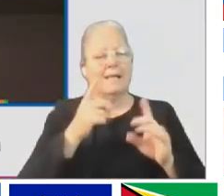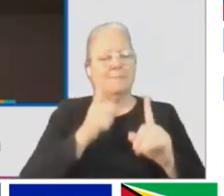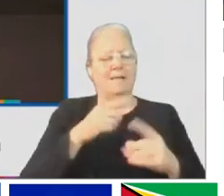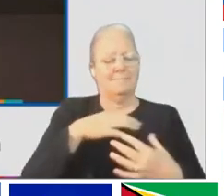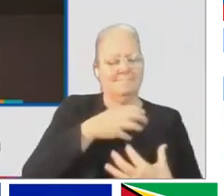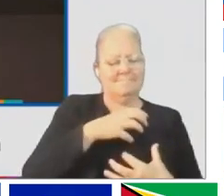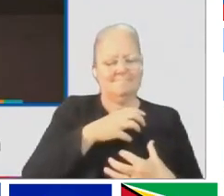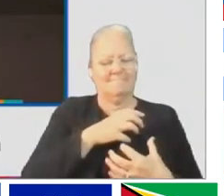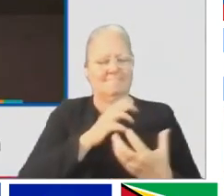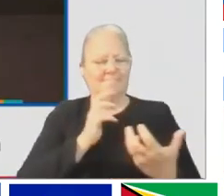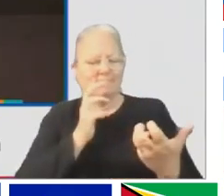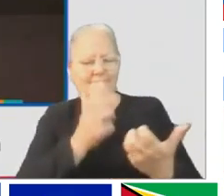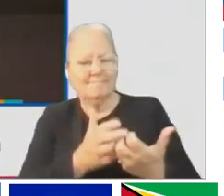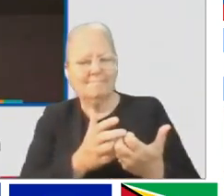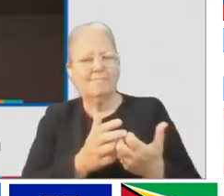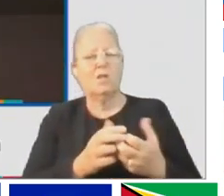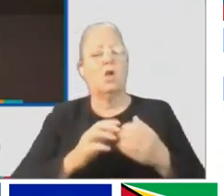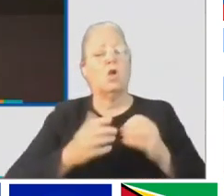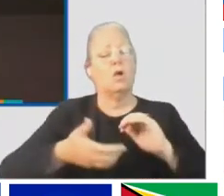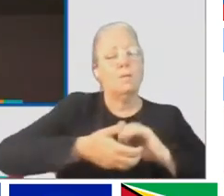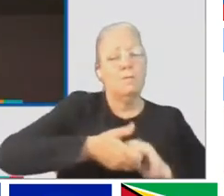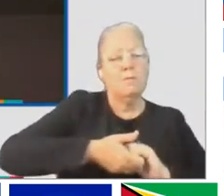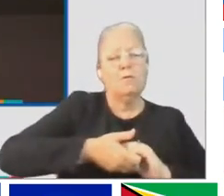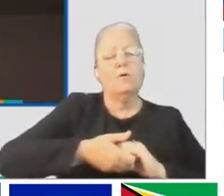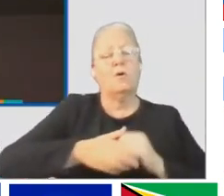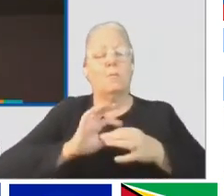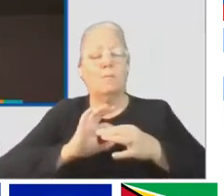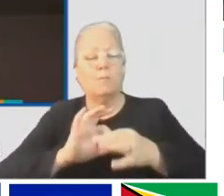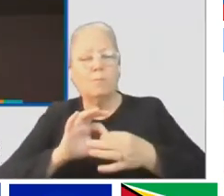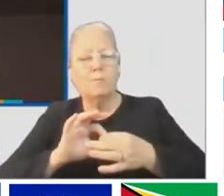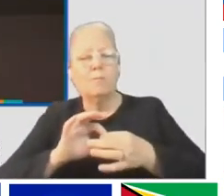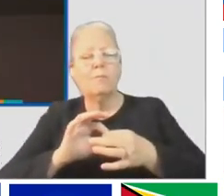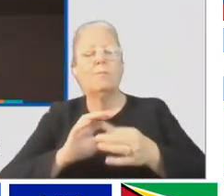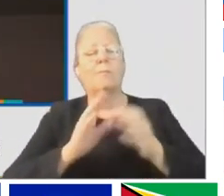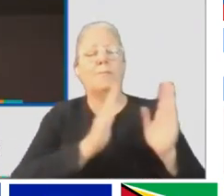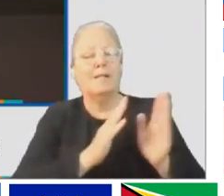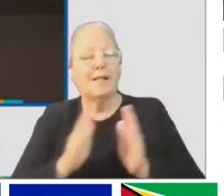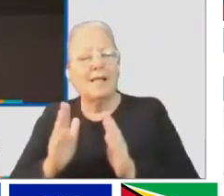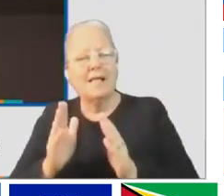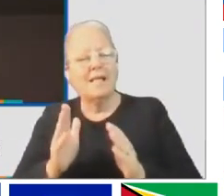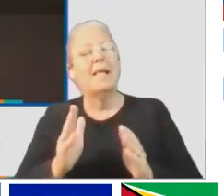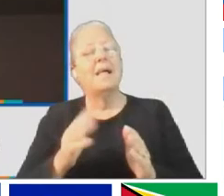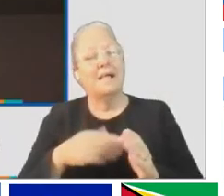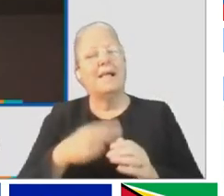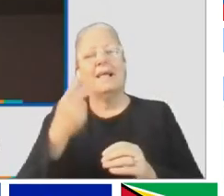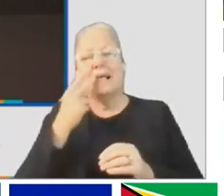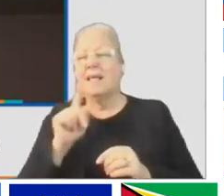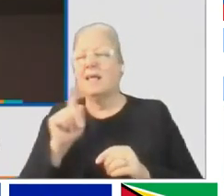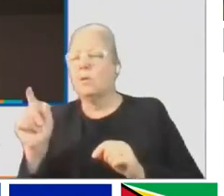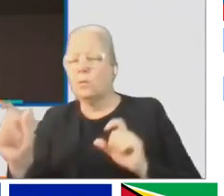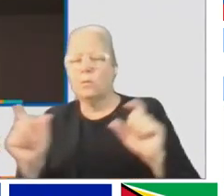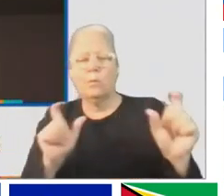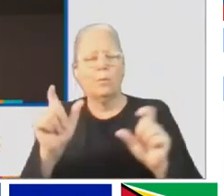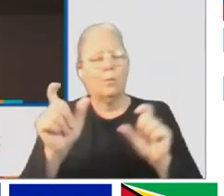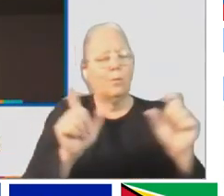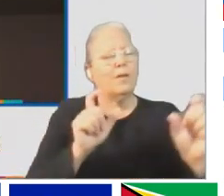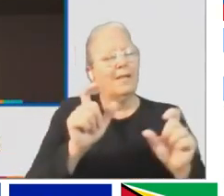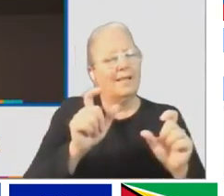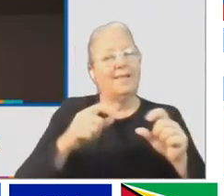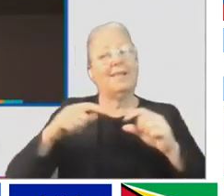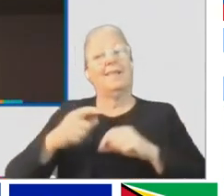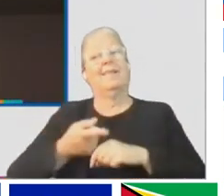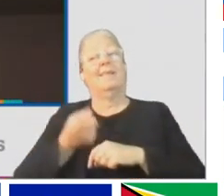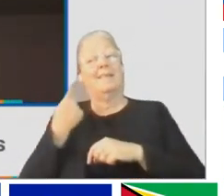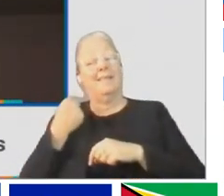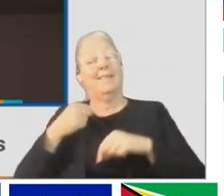preparation are words that we constantly hear used in these sessions. I would like to take the opportunity to thank Horace Glaze, who was in charge of the